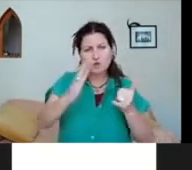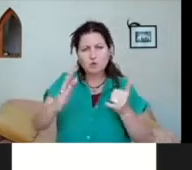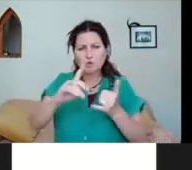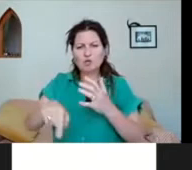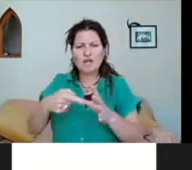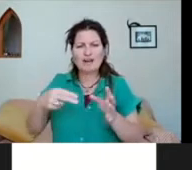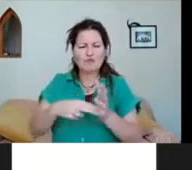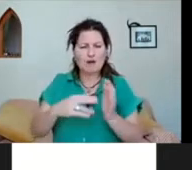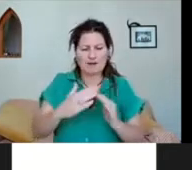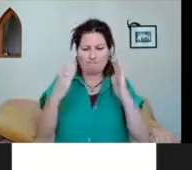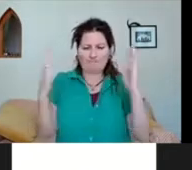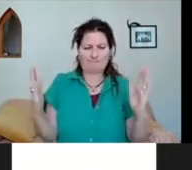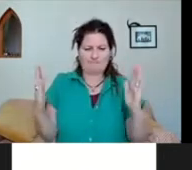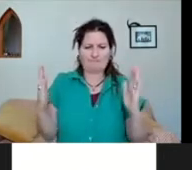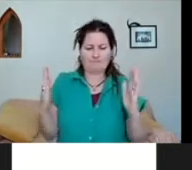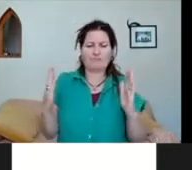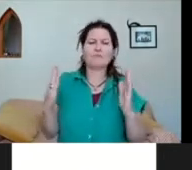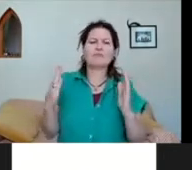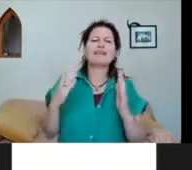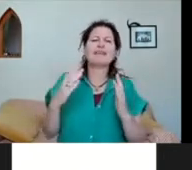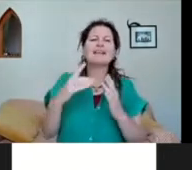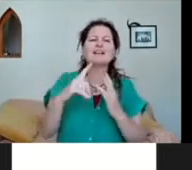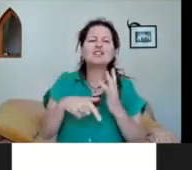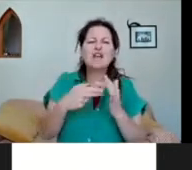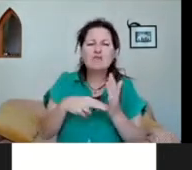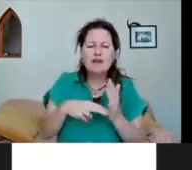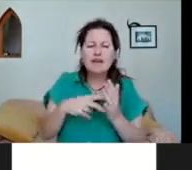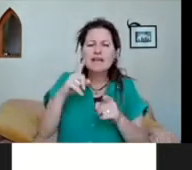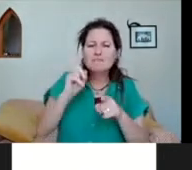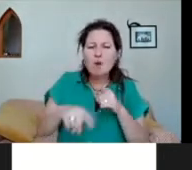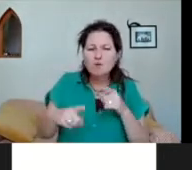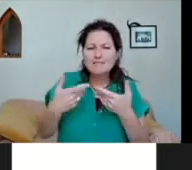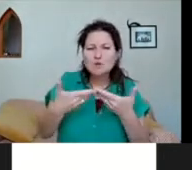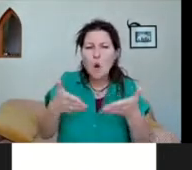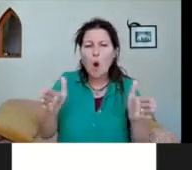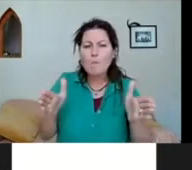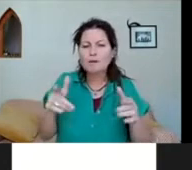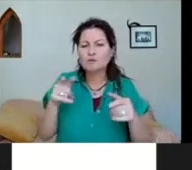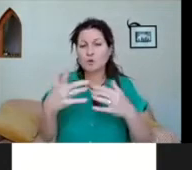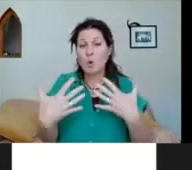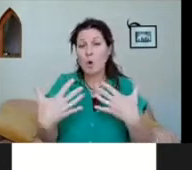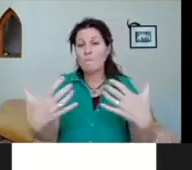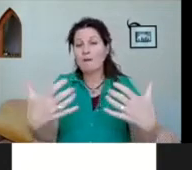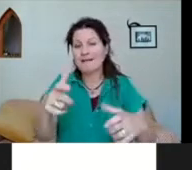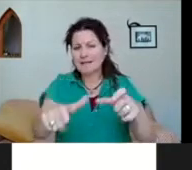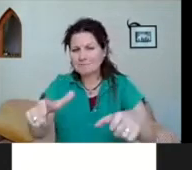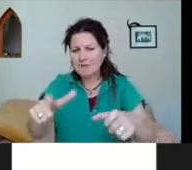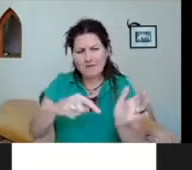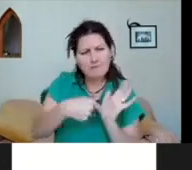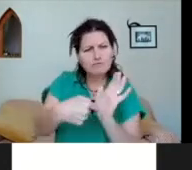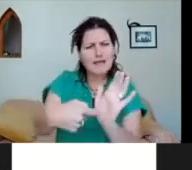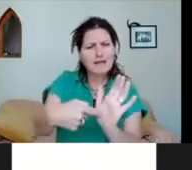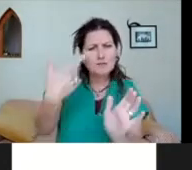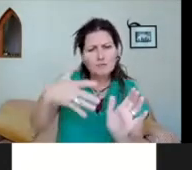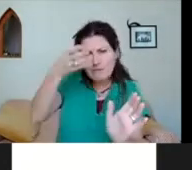an occasion for opening up the work to the public and present the learning in some forms. And